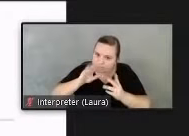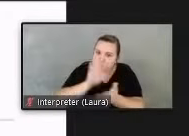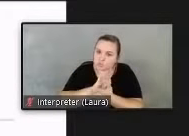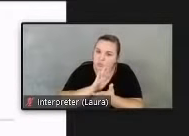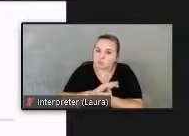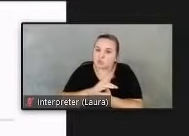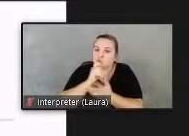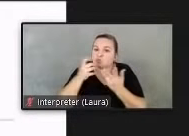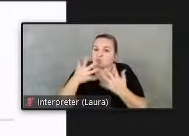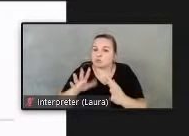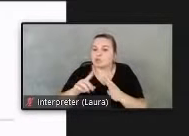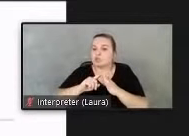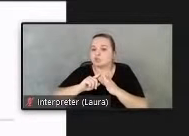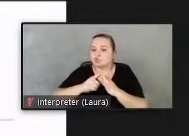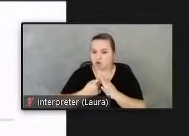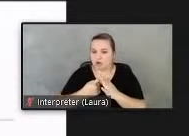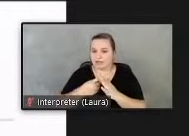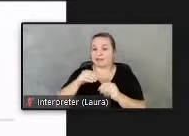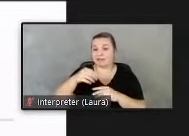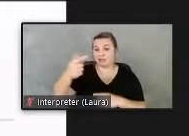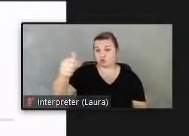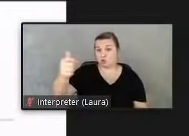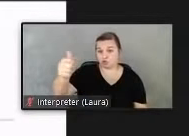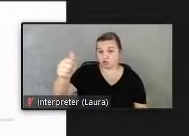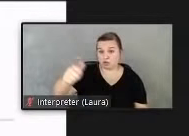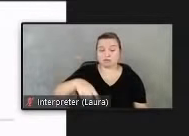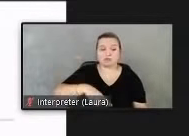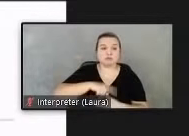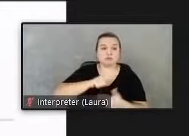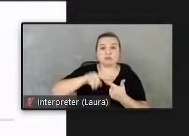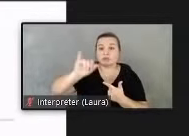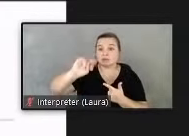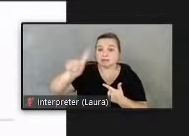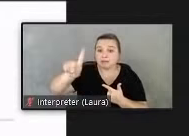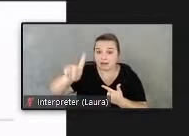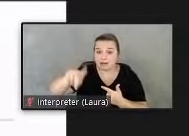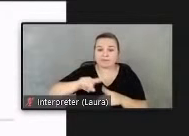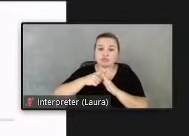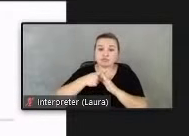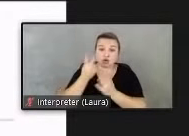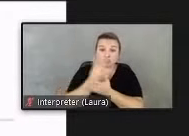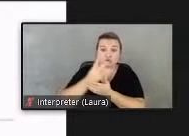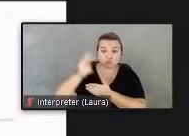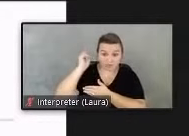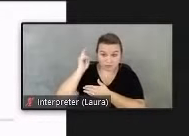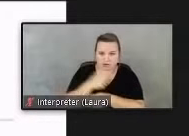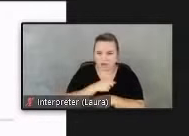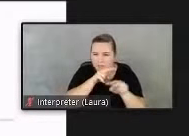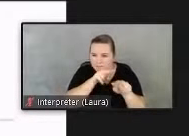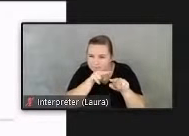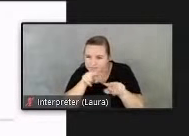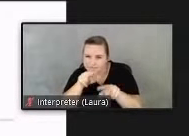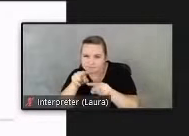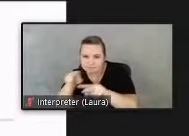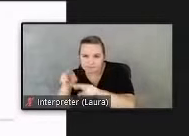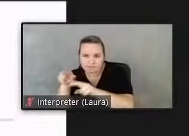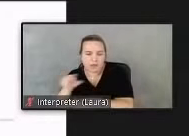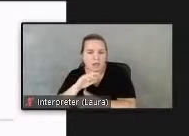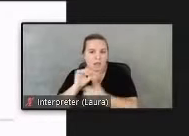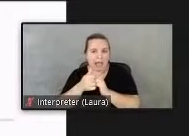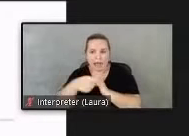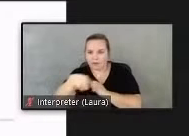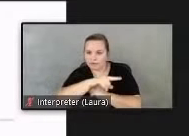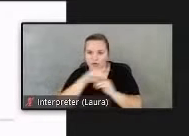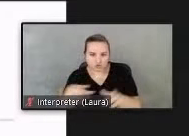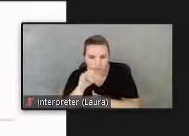started, for instance, in Georgia and Indiana that started 2 weeks ago, and watching how they're doing this. And what I'm